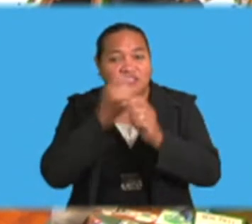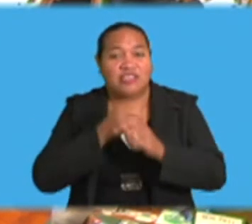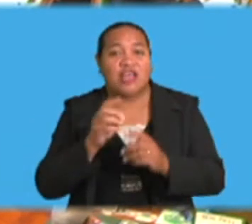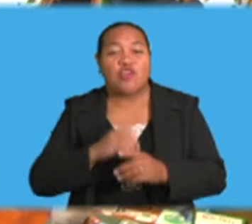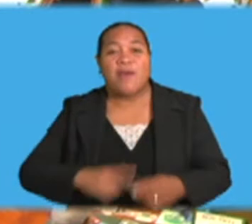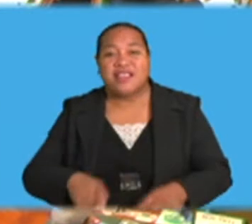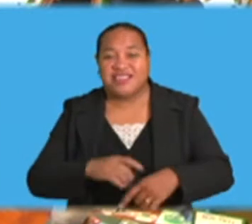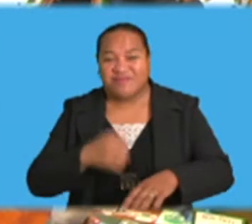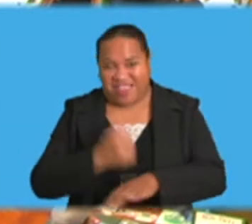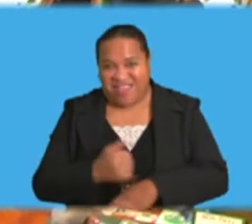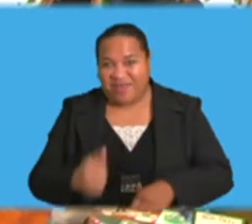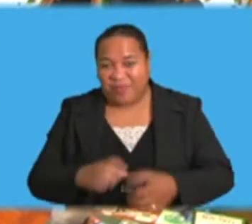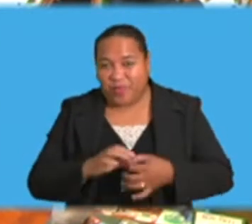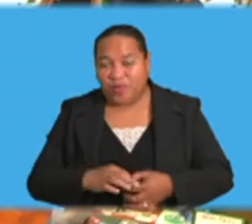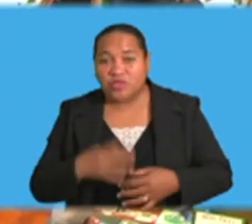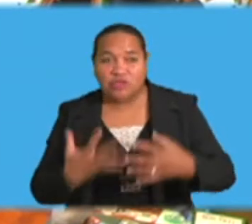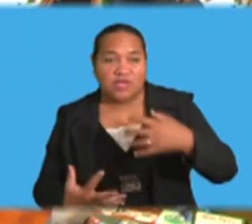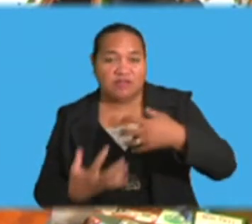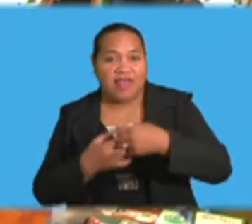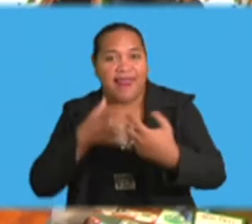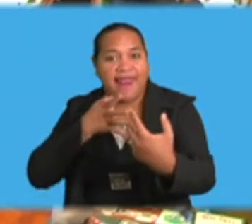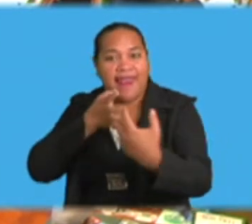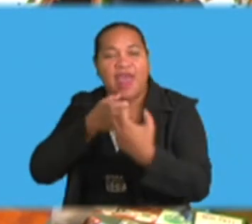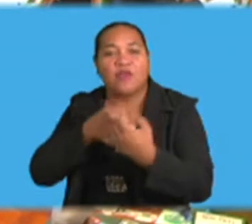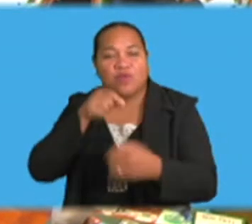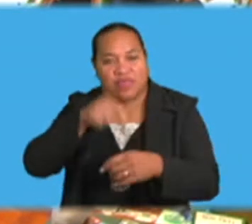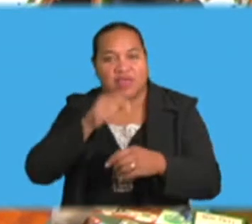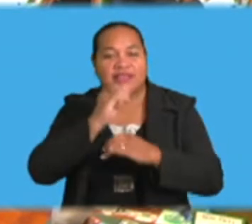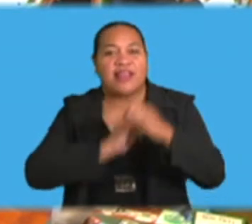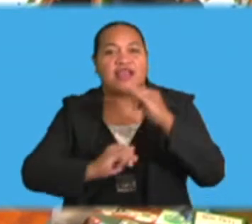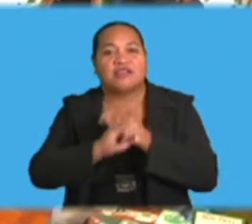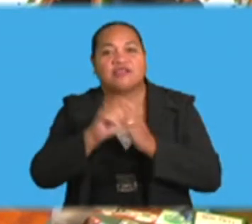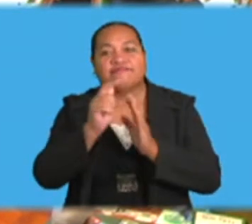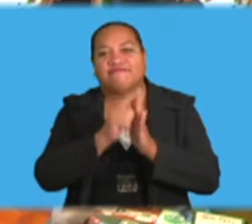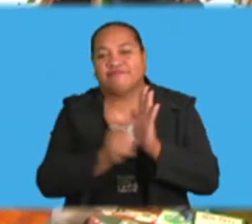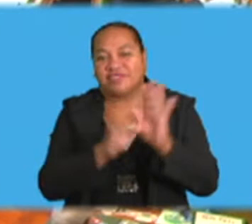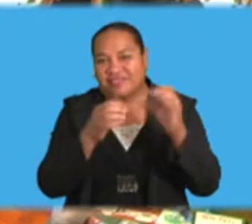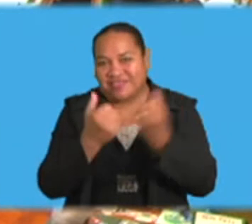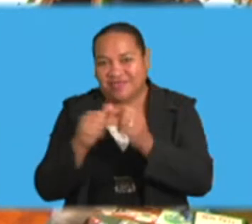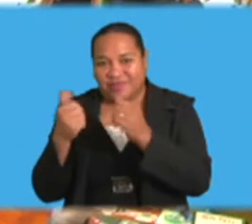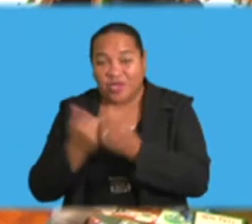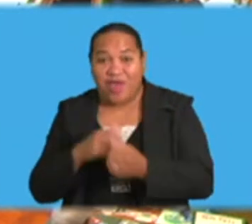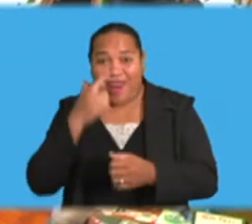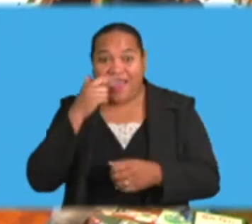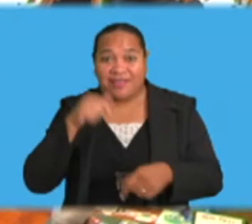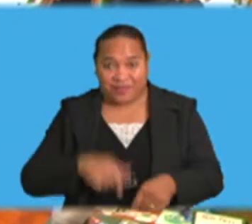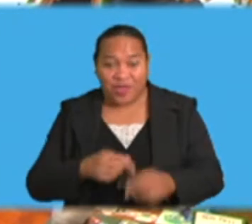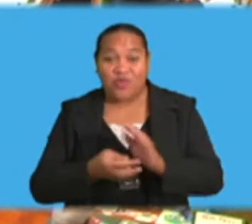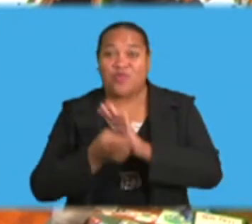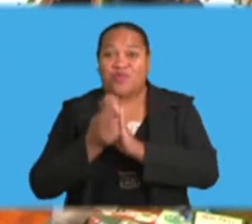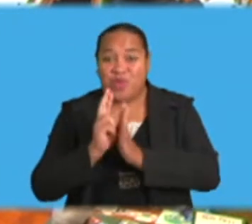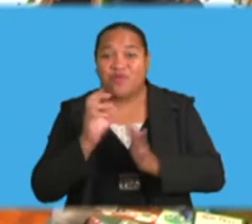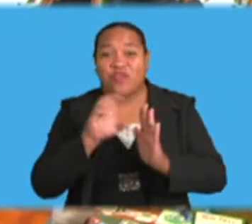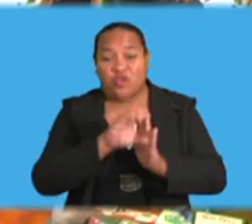where necessary to bring it into line with the covenants. Fortunately, the review of the Fijian Constitution would also